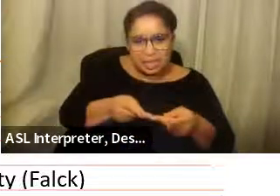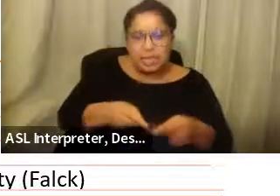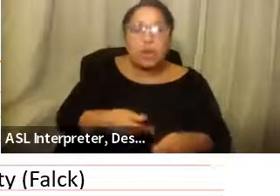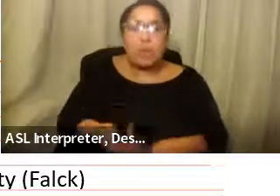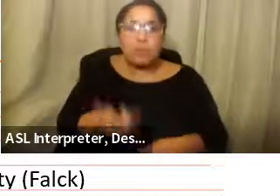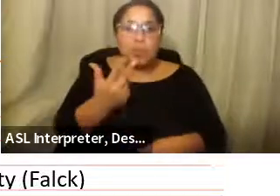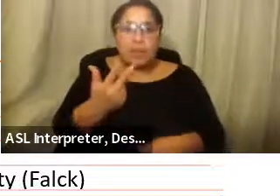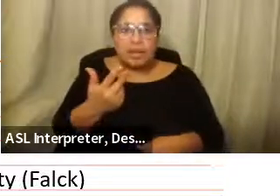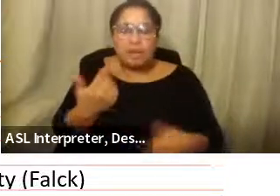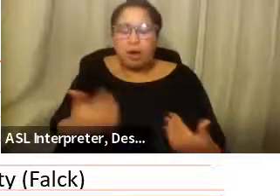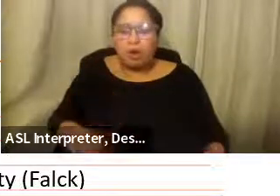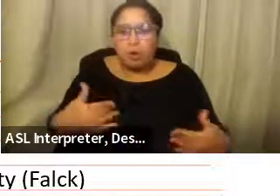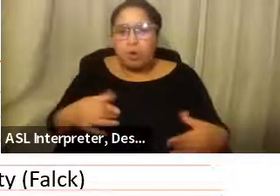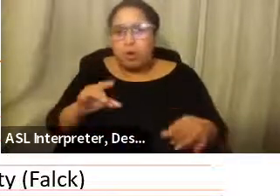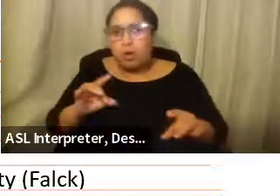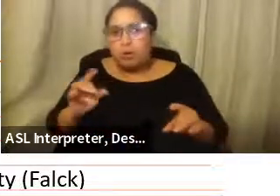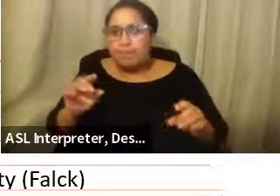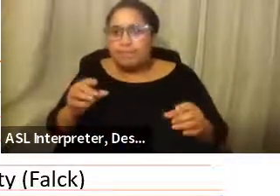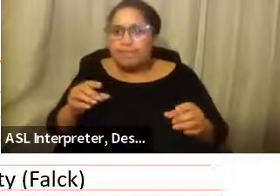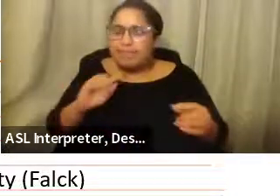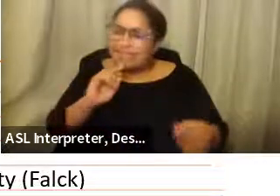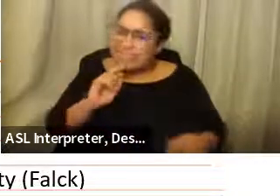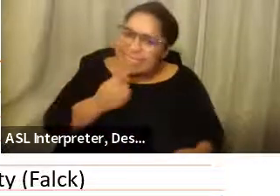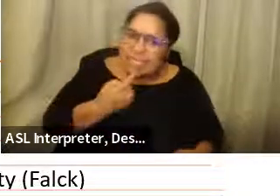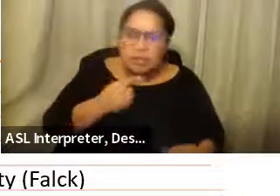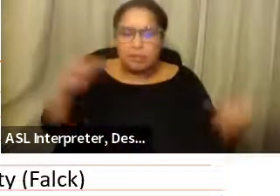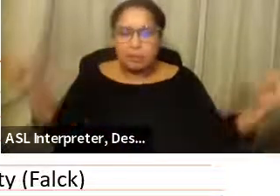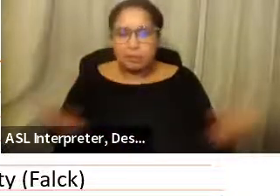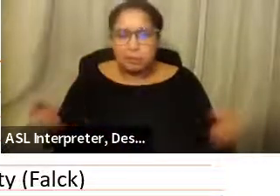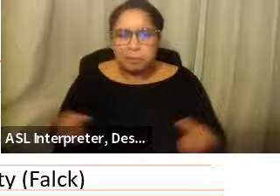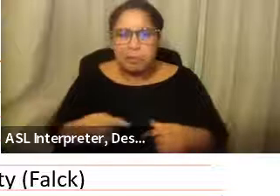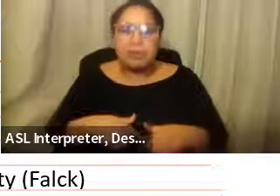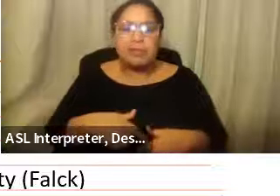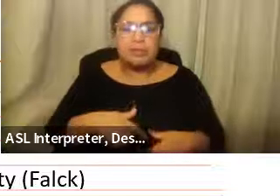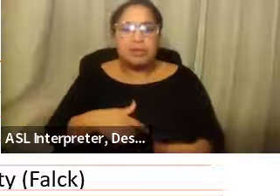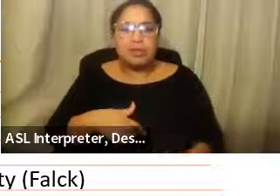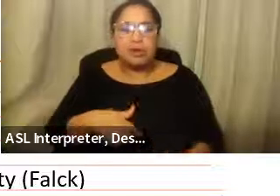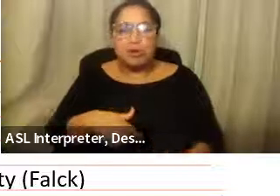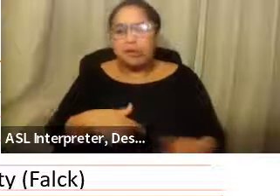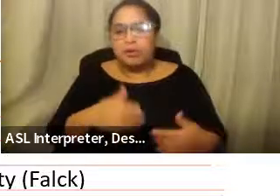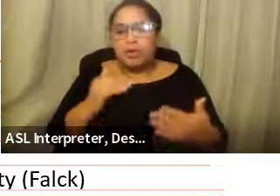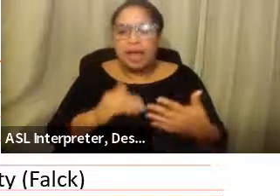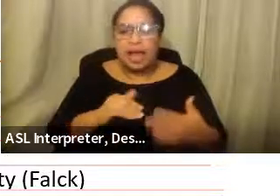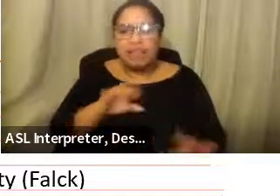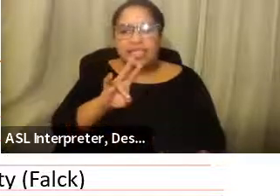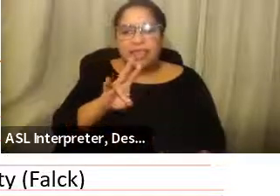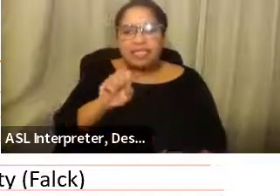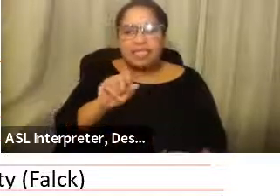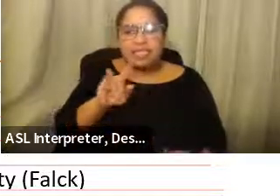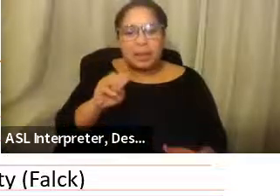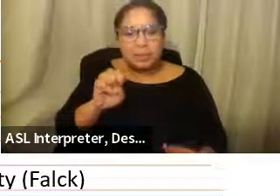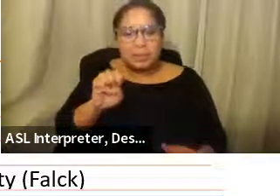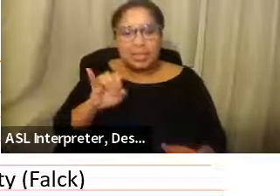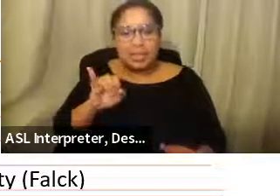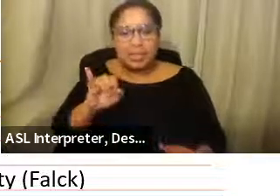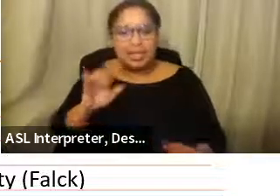heavy injury, 7 STEMI centers, and that's cardiac care, 8 stroke centers, and I think we all know what strokes are.